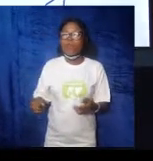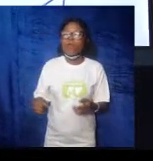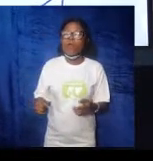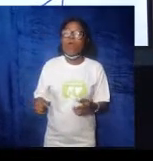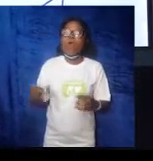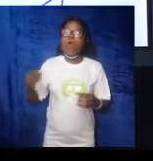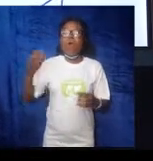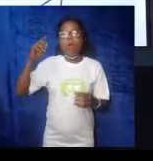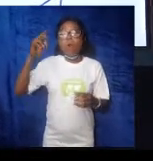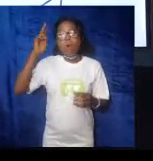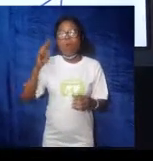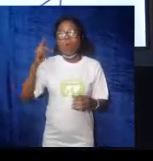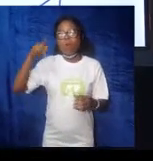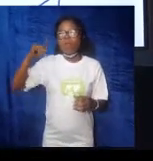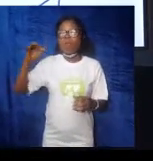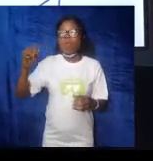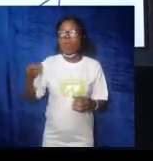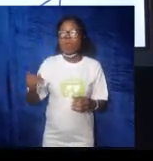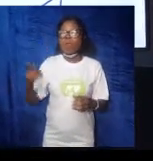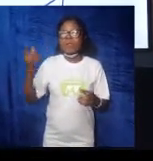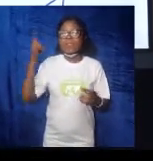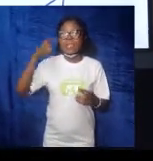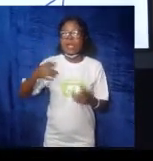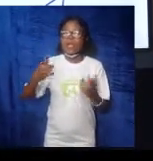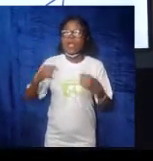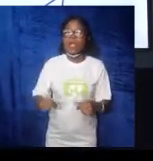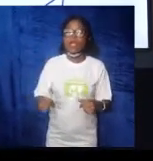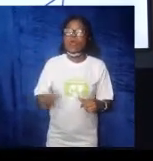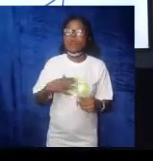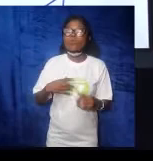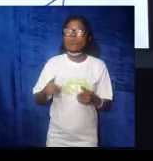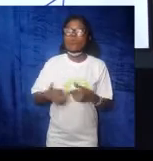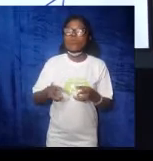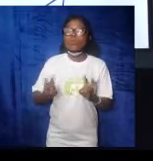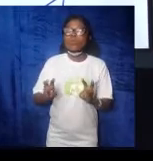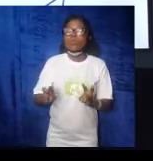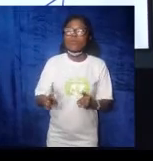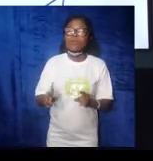Till I come your way next time, remain wonderful mathematicians.